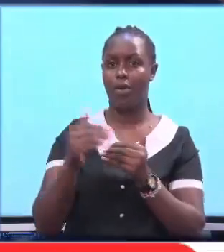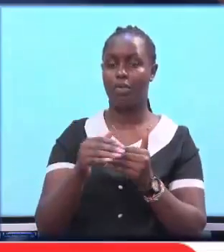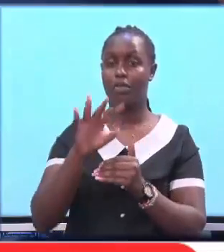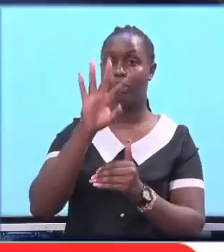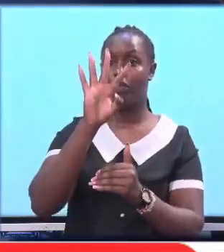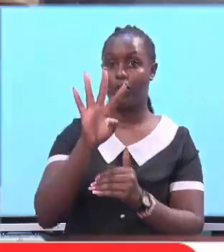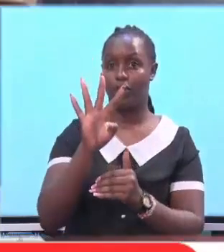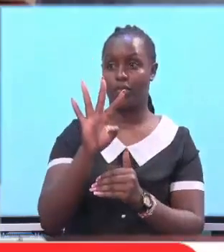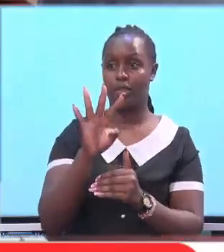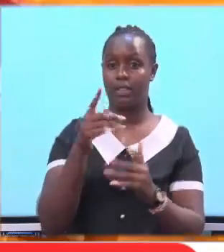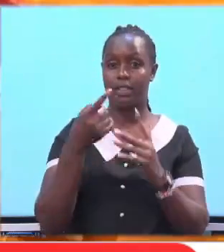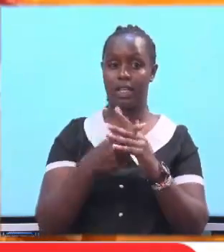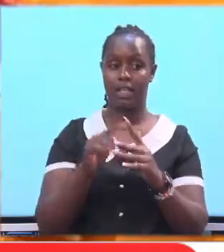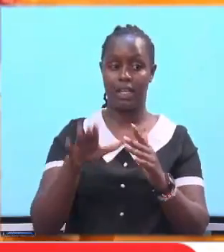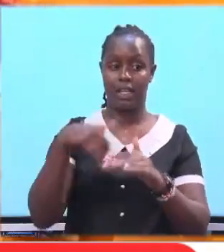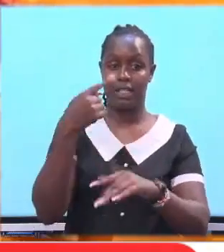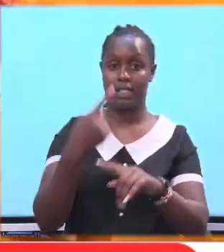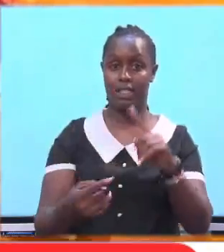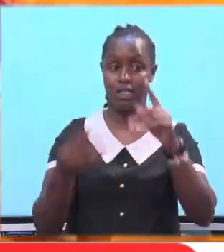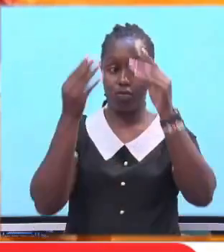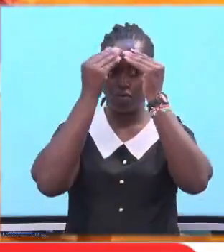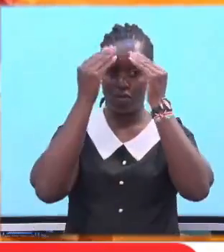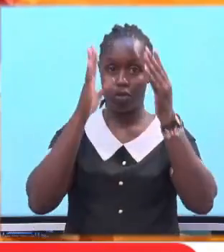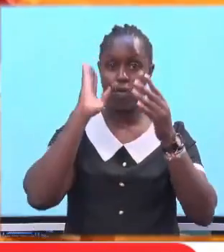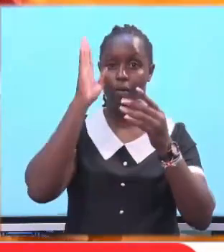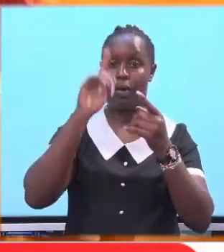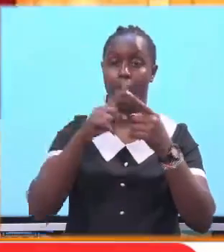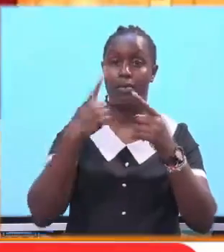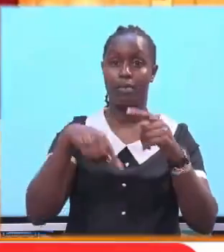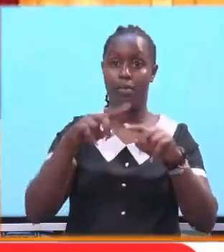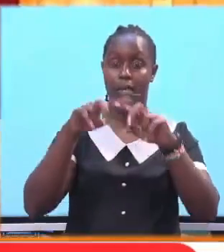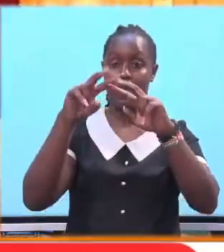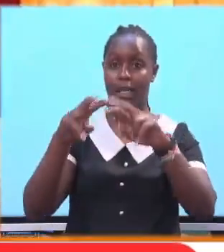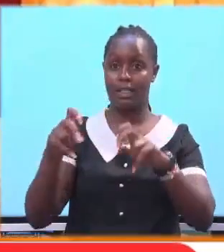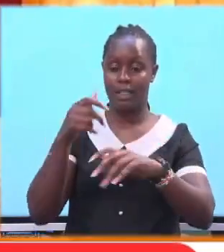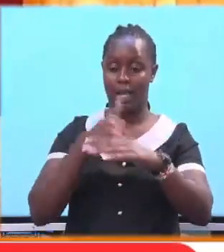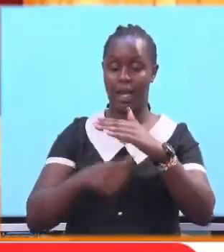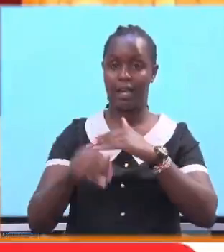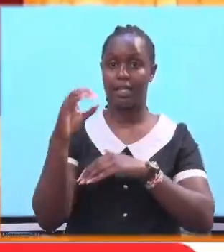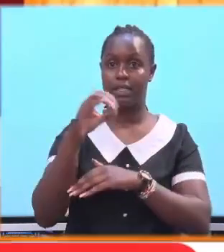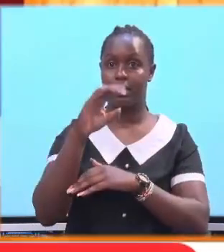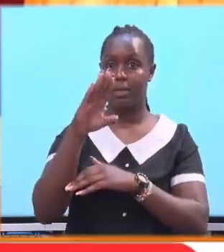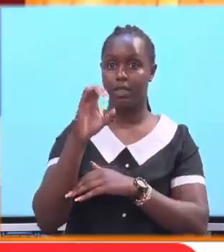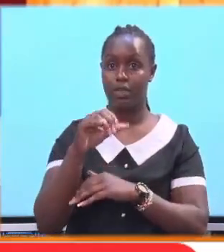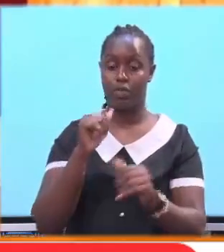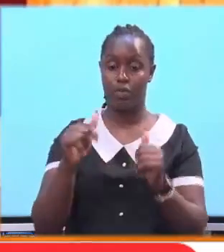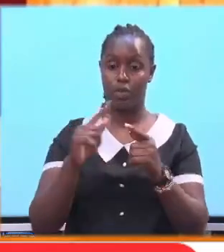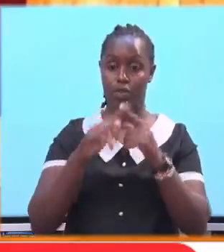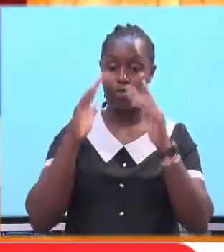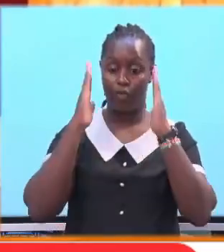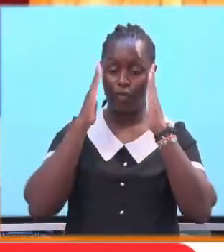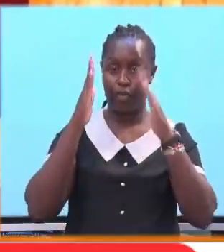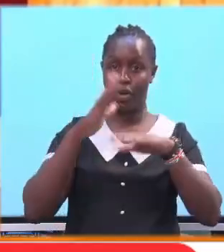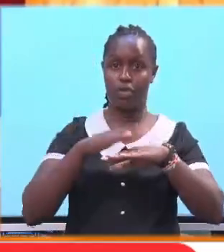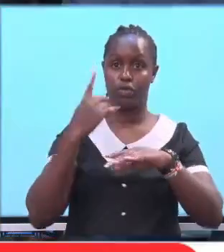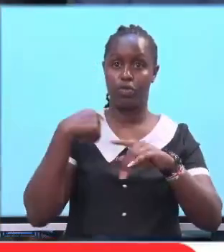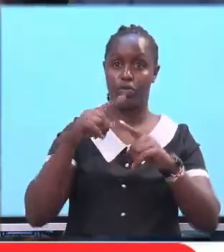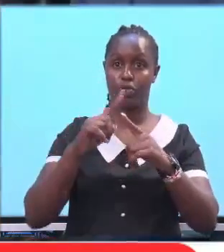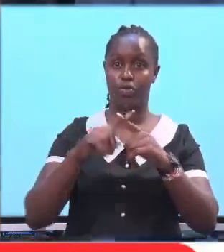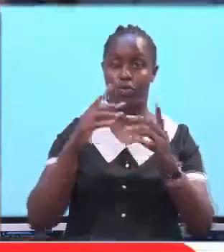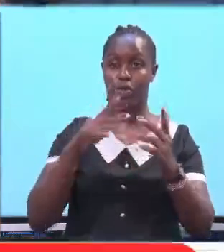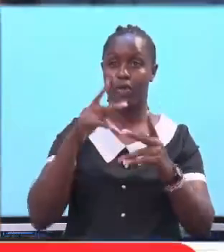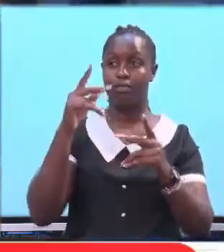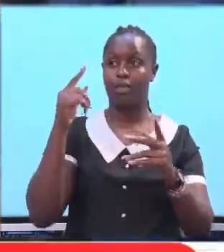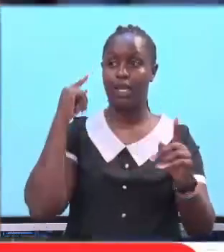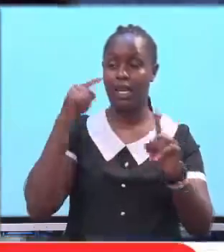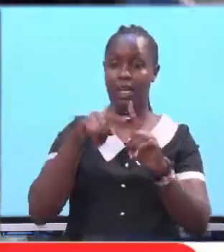Starting next year, candidates will be assessed under the CBC curriculum, which focuses on targeted learning processes that